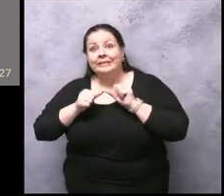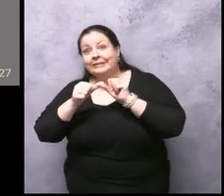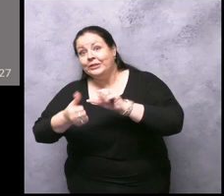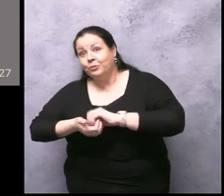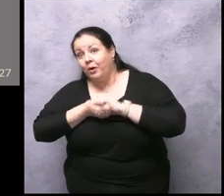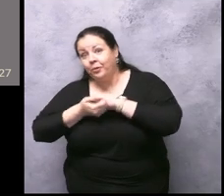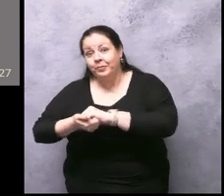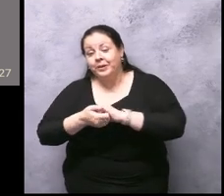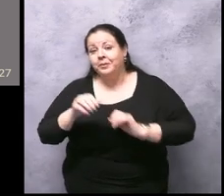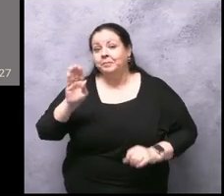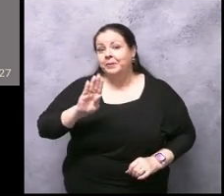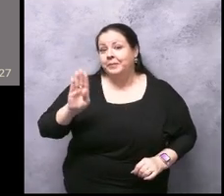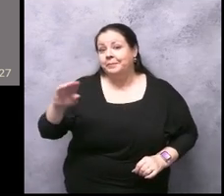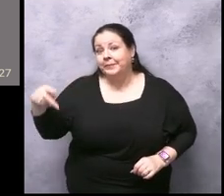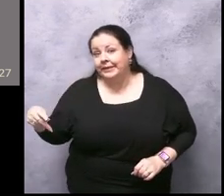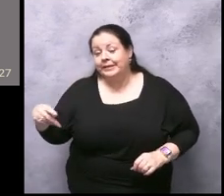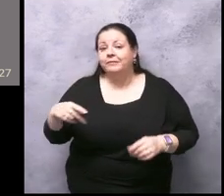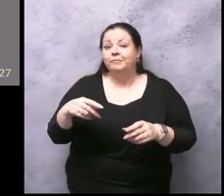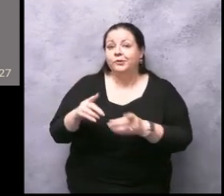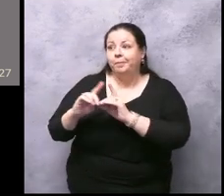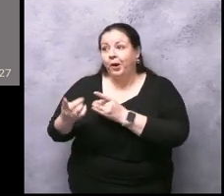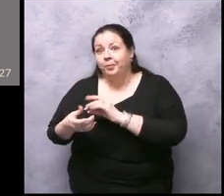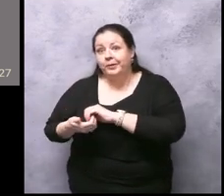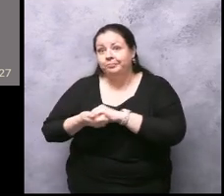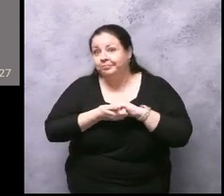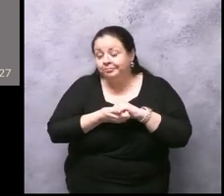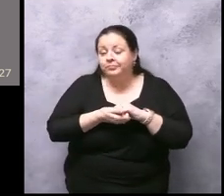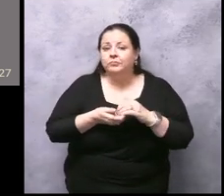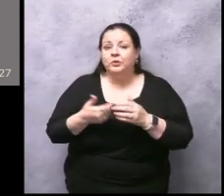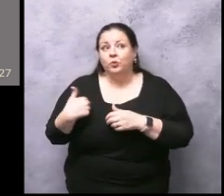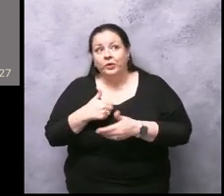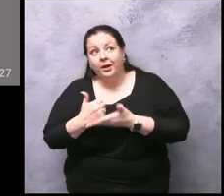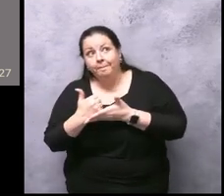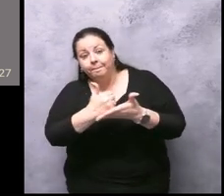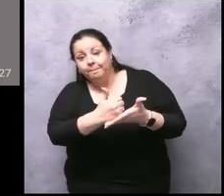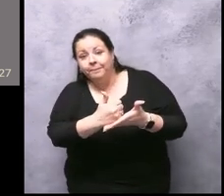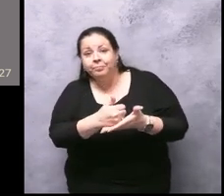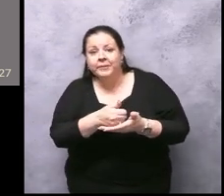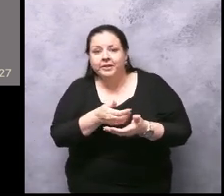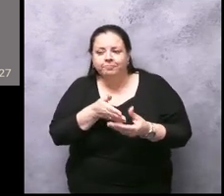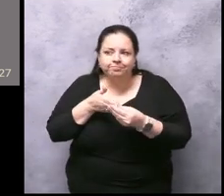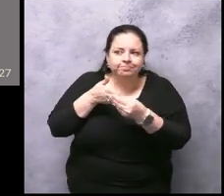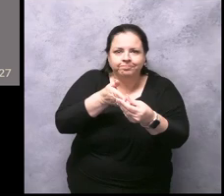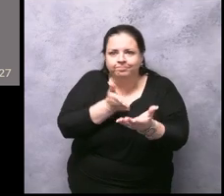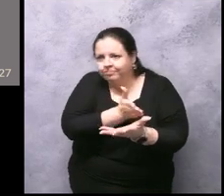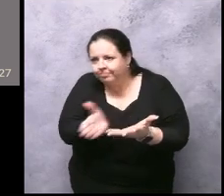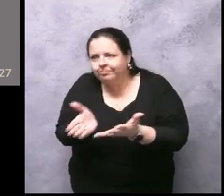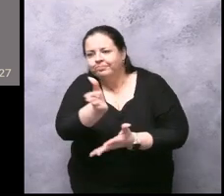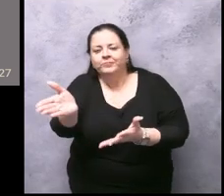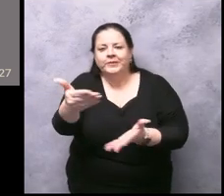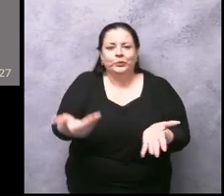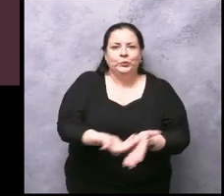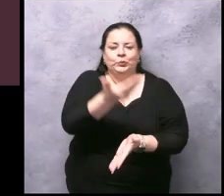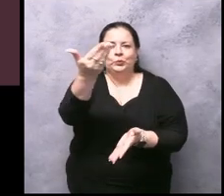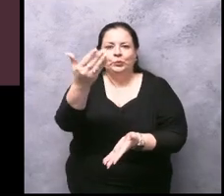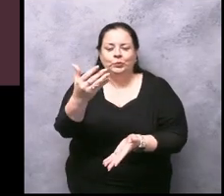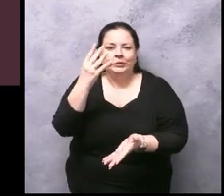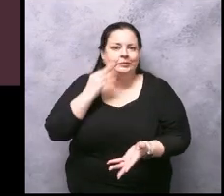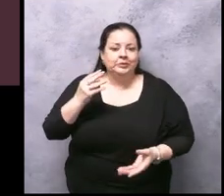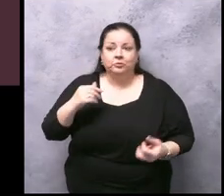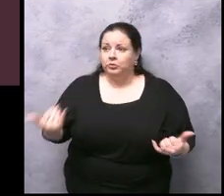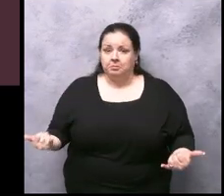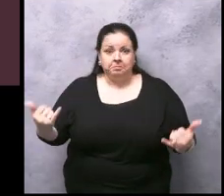BPP department specifically as we help you navigate these new waters. So with that, I can take any